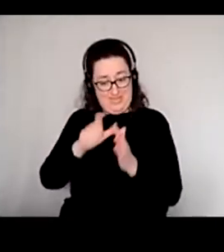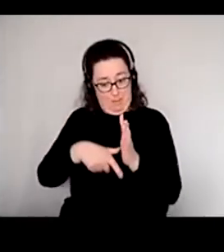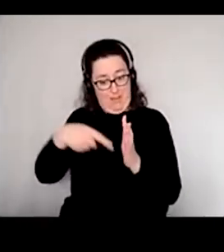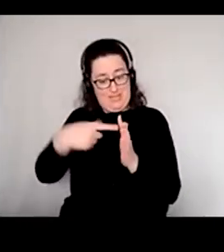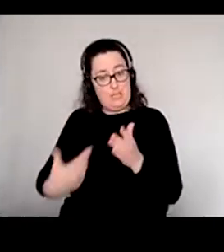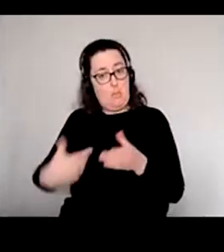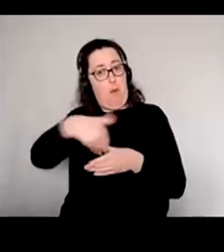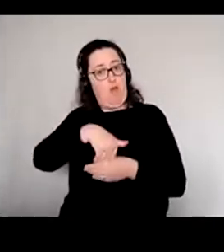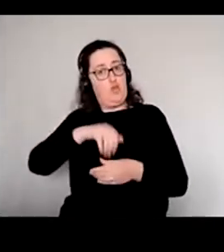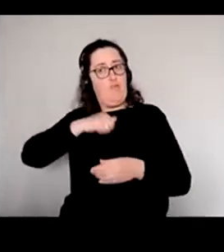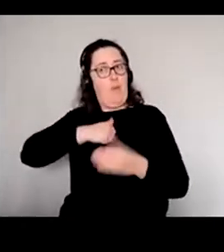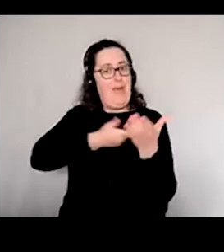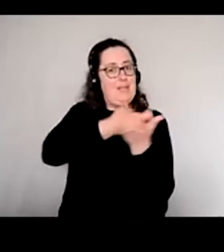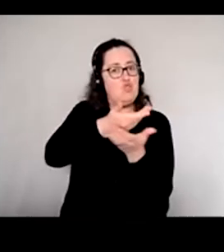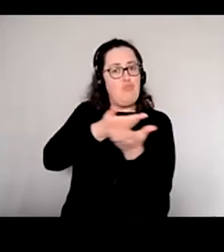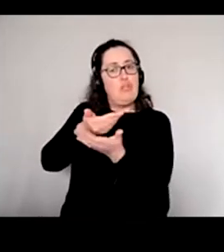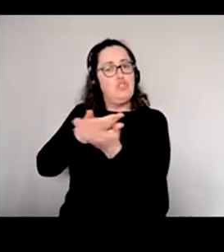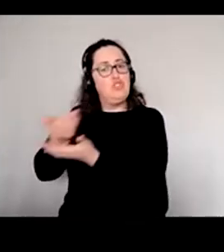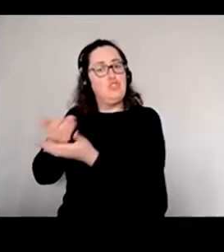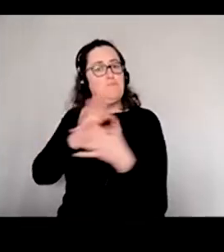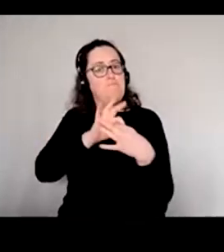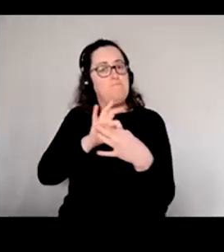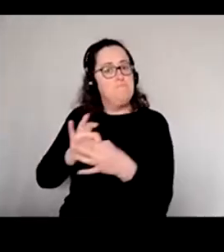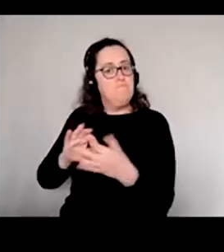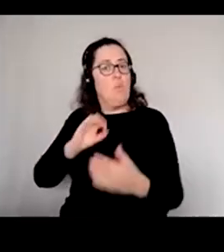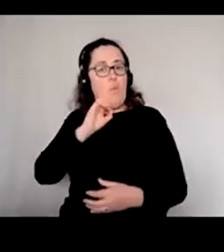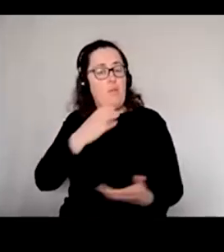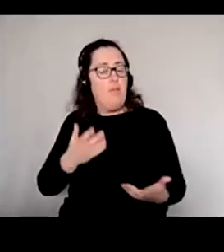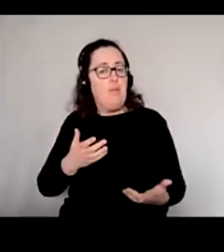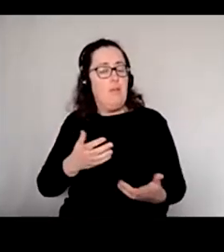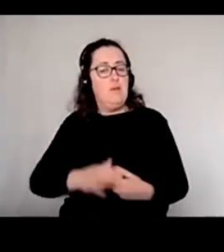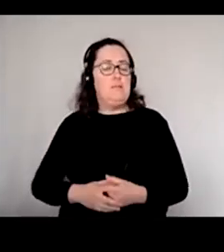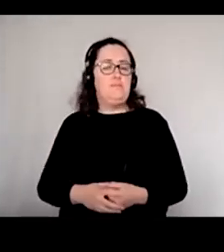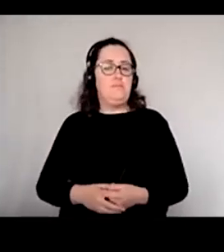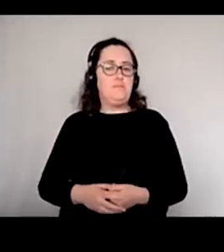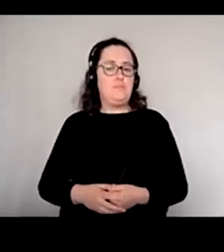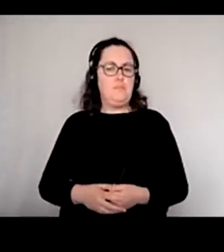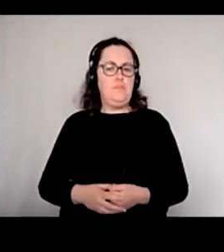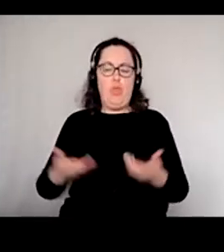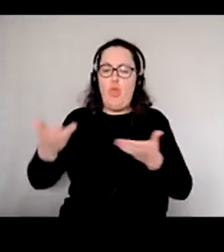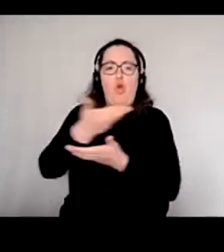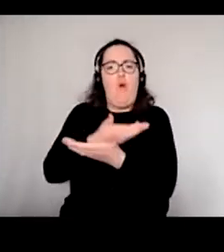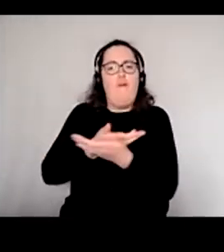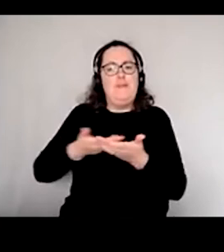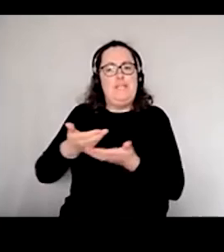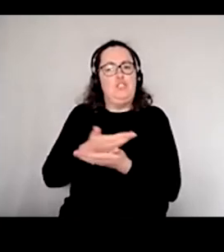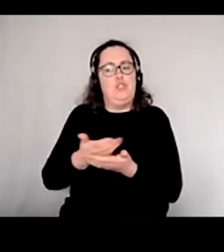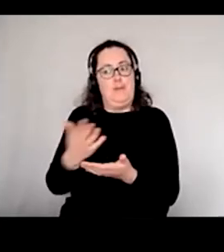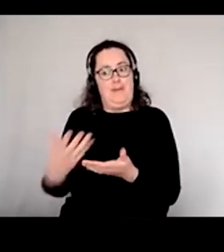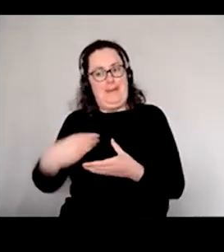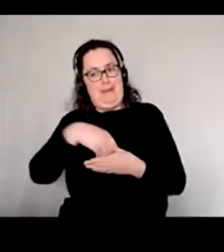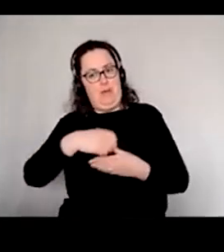So obviously it's going to come up. And I want that dialogue to be part of my